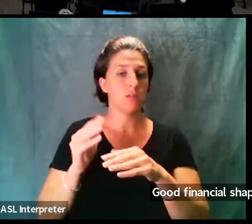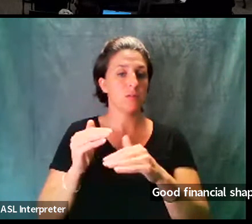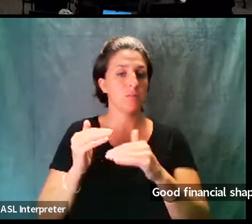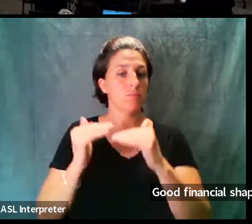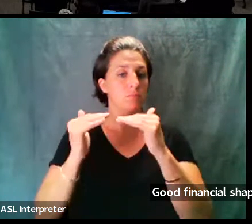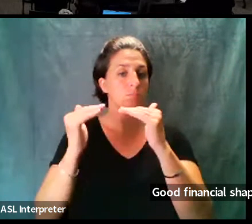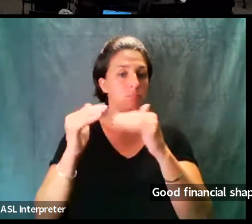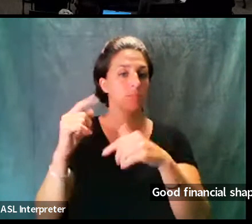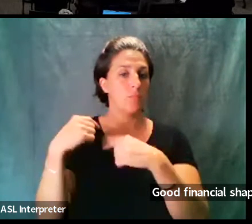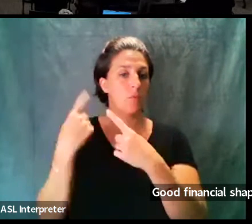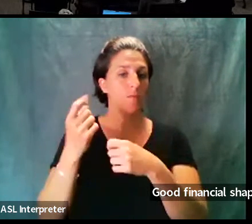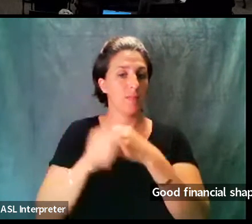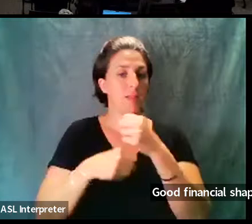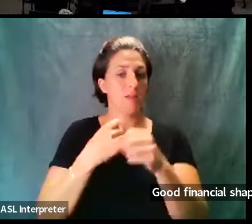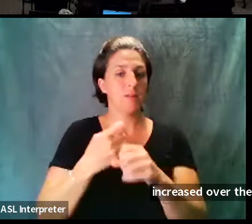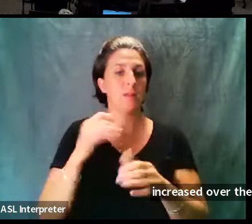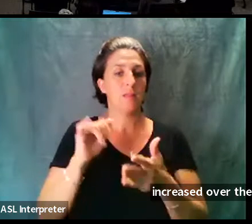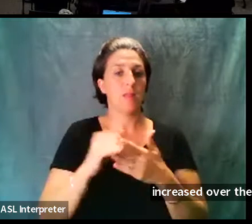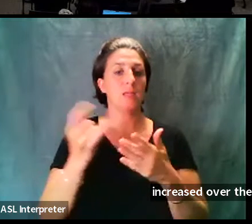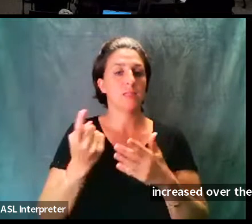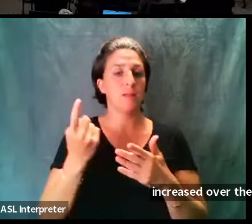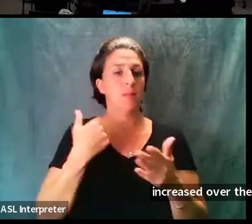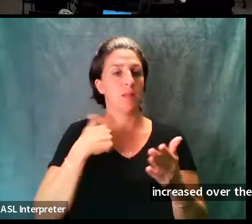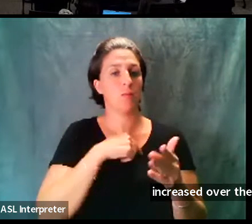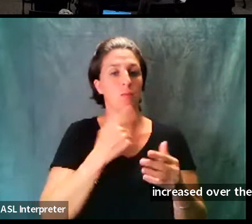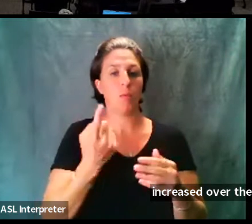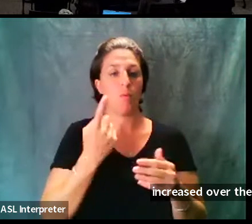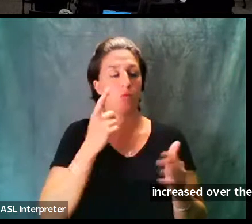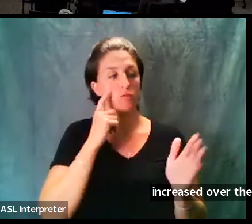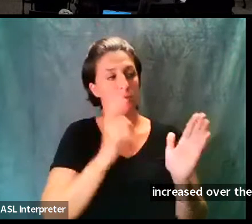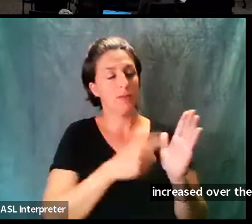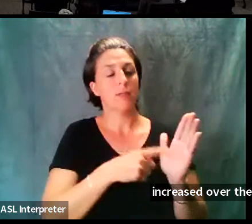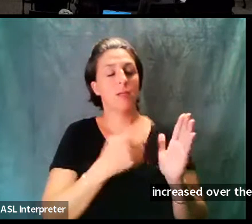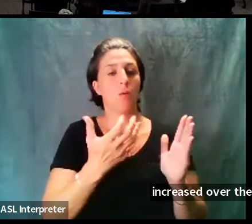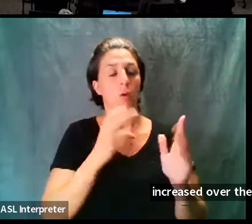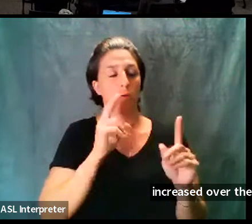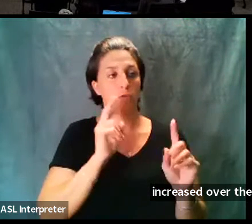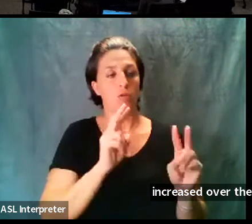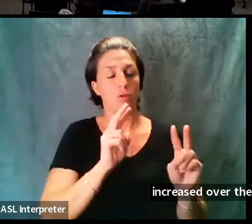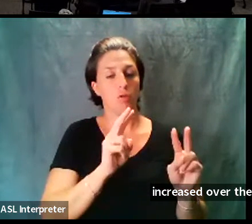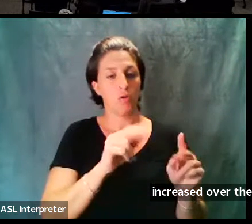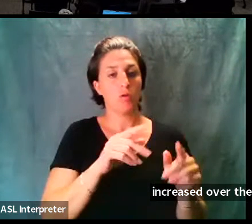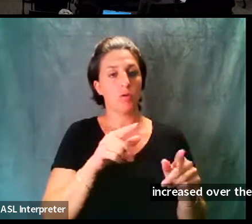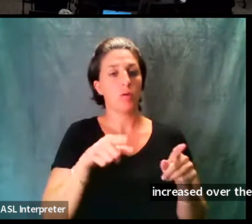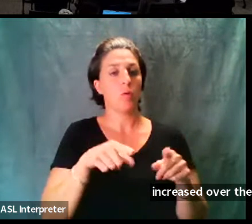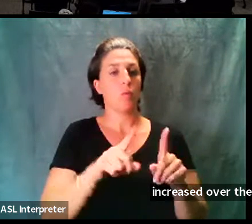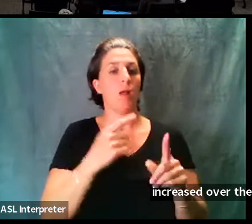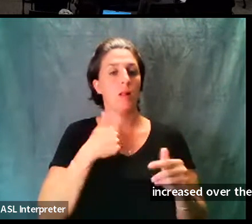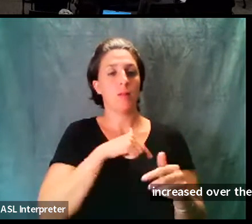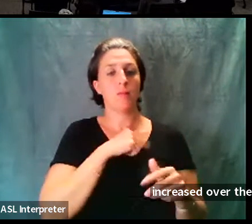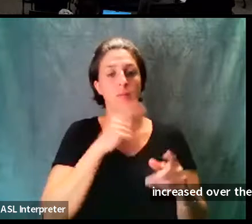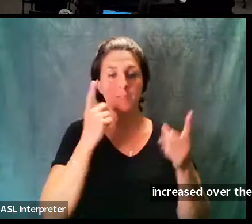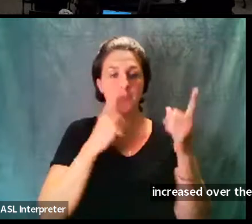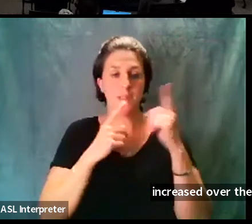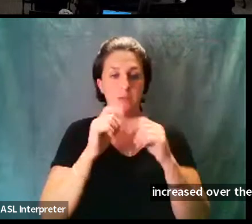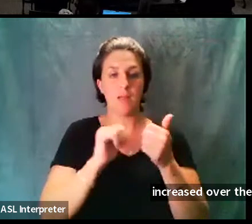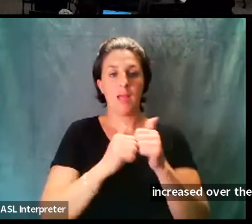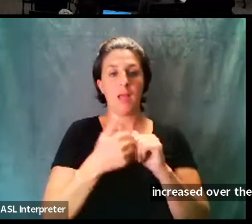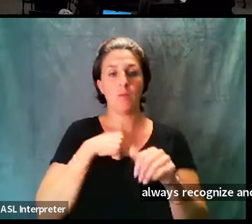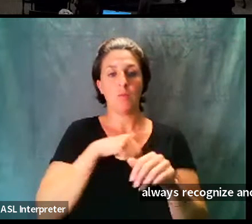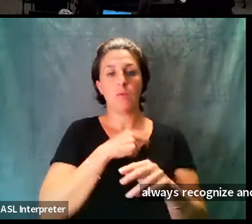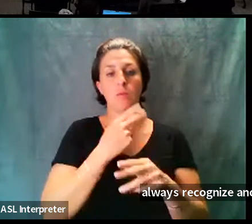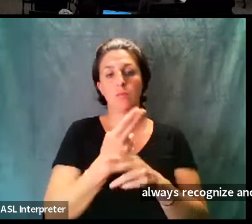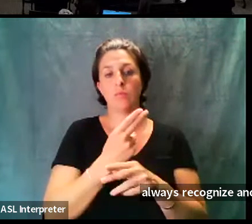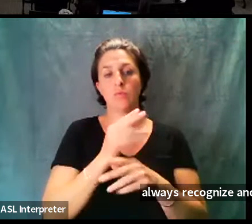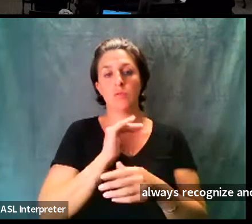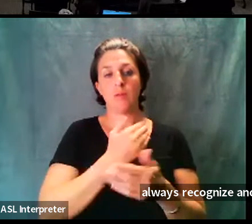which is something that we always recognize and want to look toward as we consider how we utilize our funding